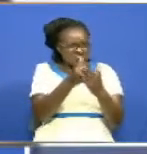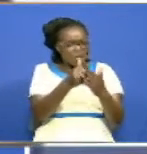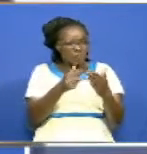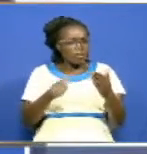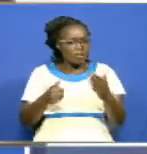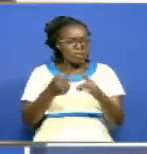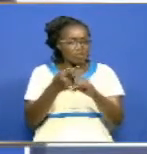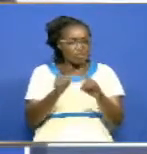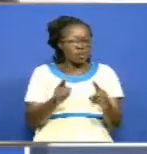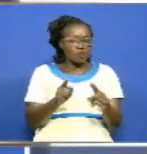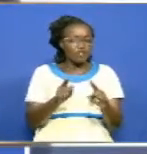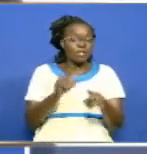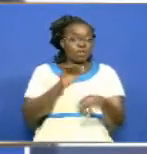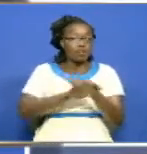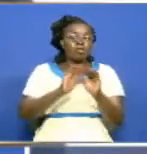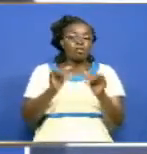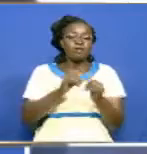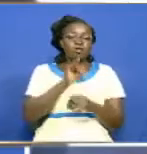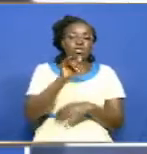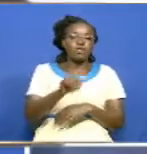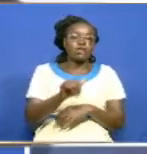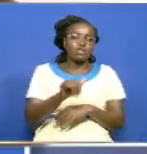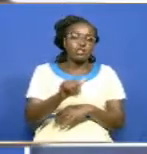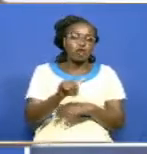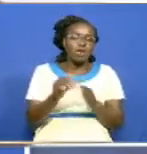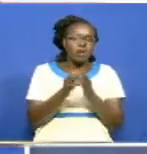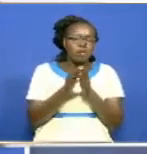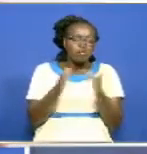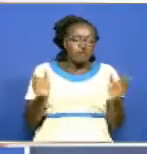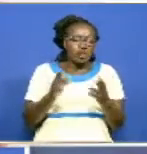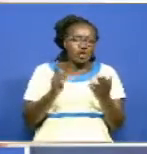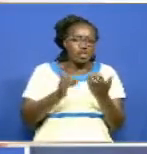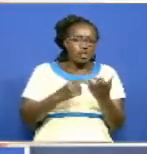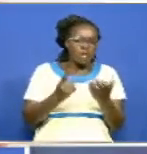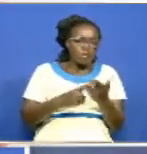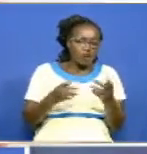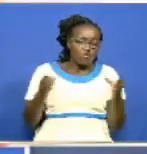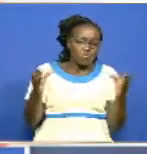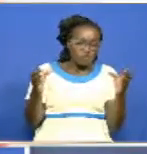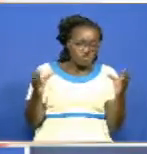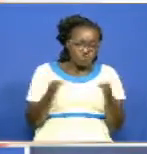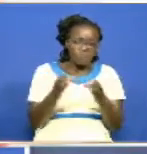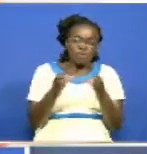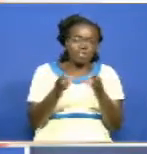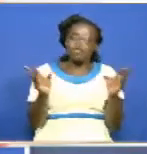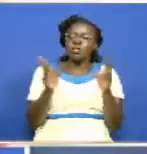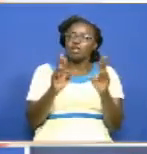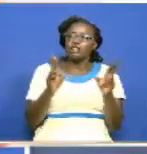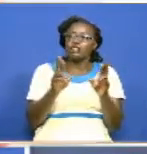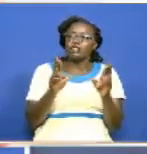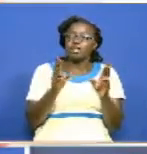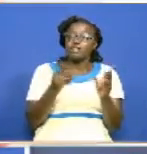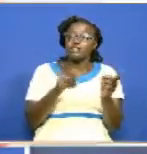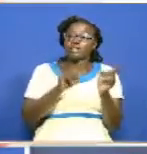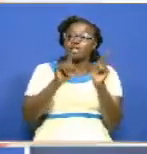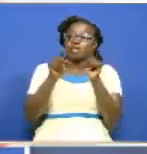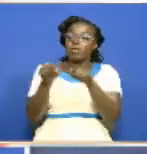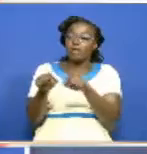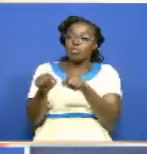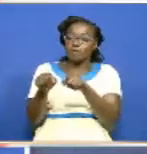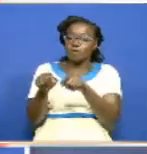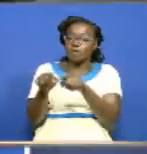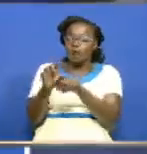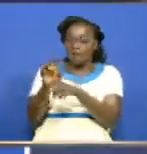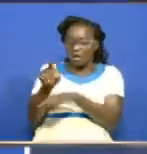But the good news is that we have bigger numbers of communities that are coming forward asking for